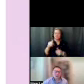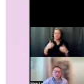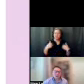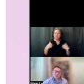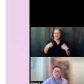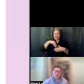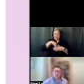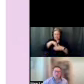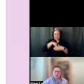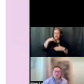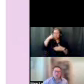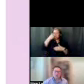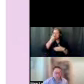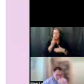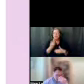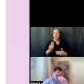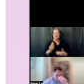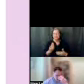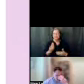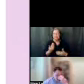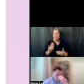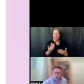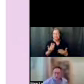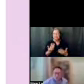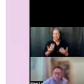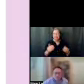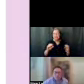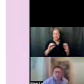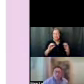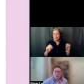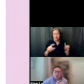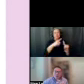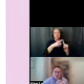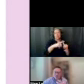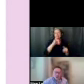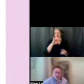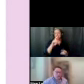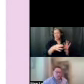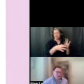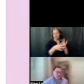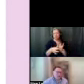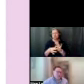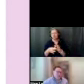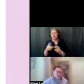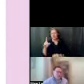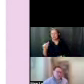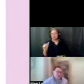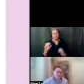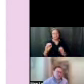of a positive disability identity, because that's why we're all here, right? We're striving to